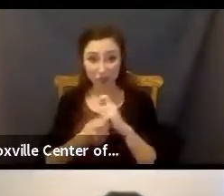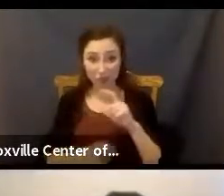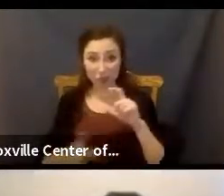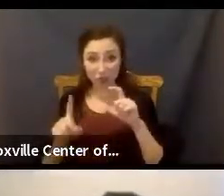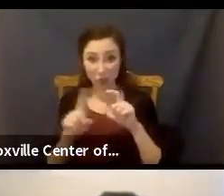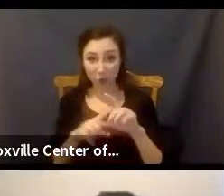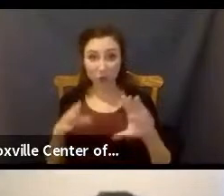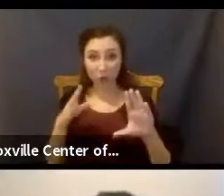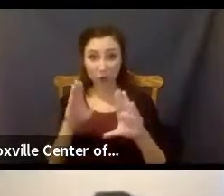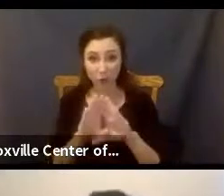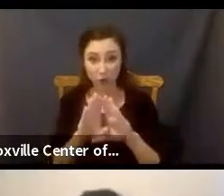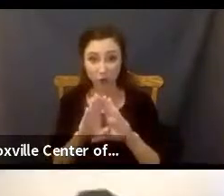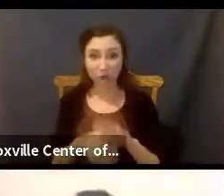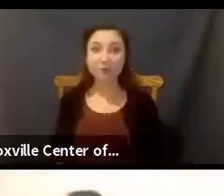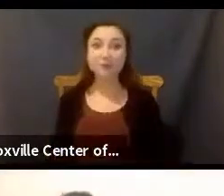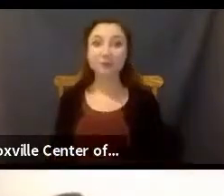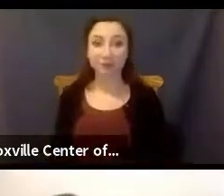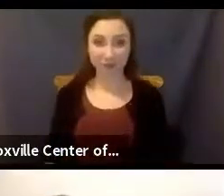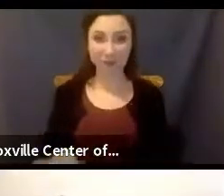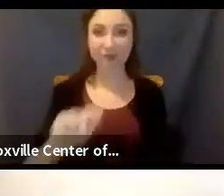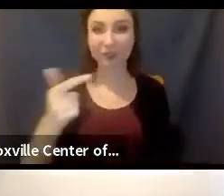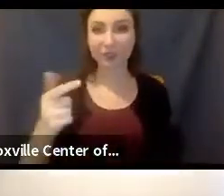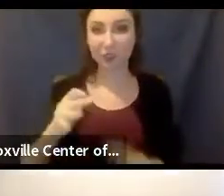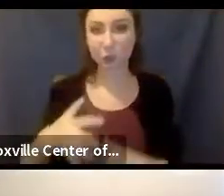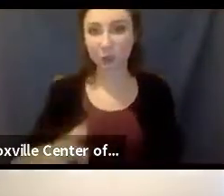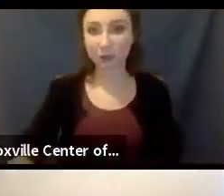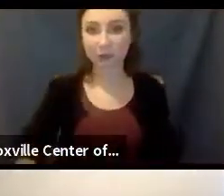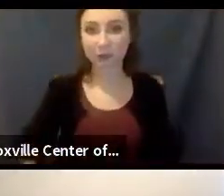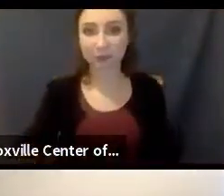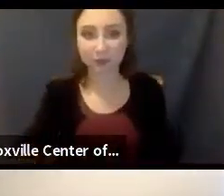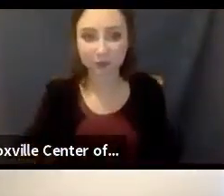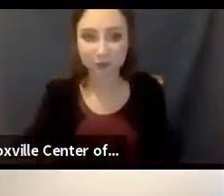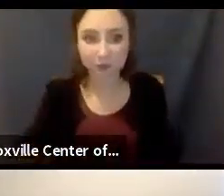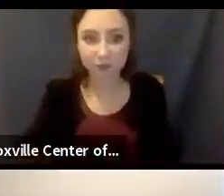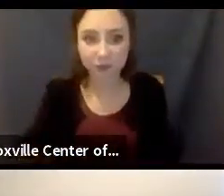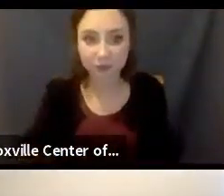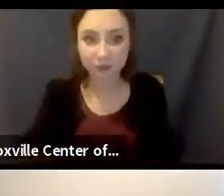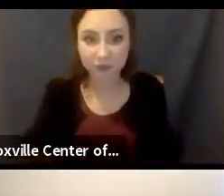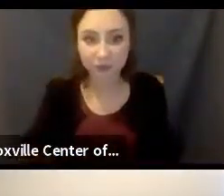closure, the discussion is ongoing on 2020-5.